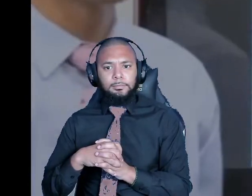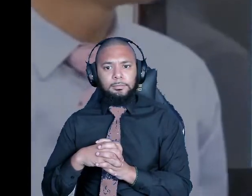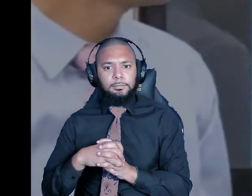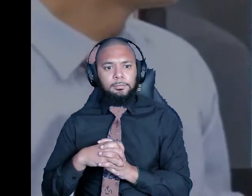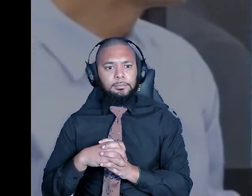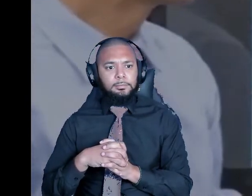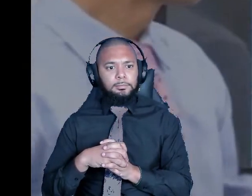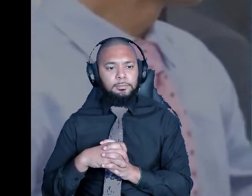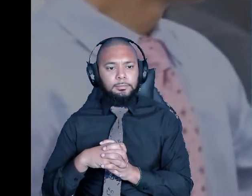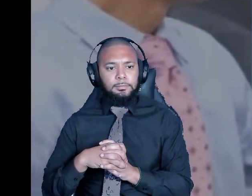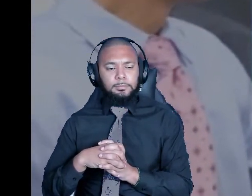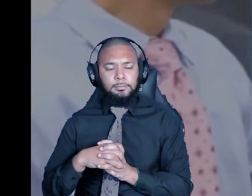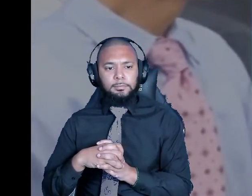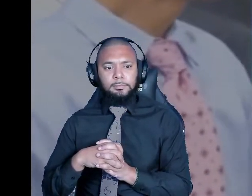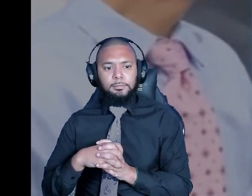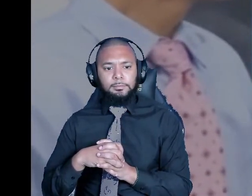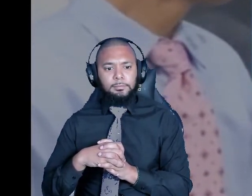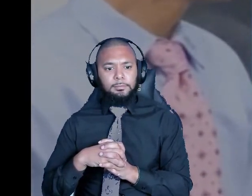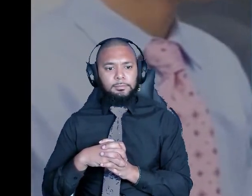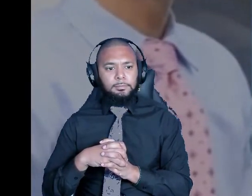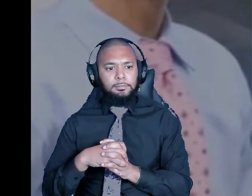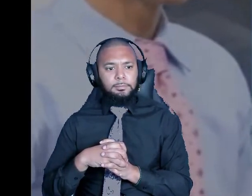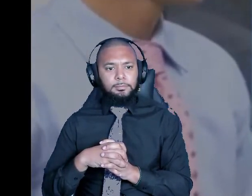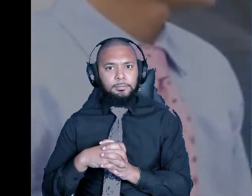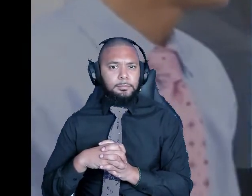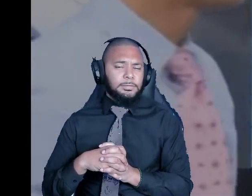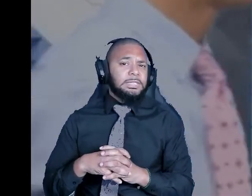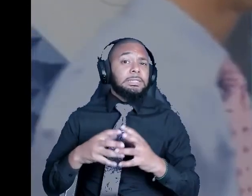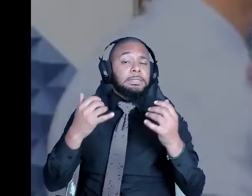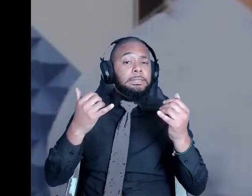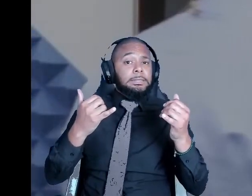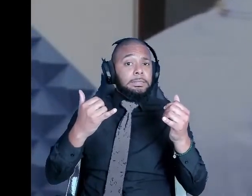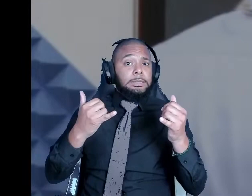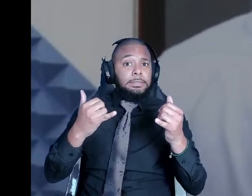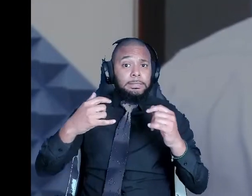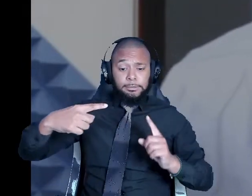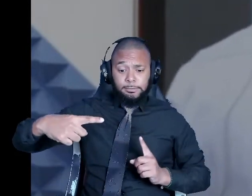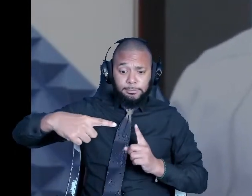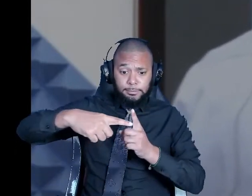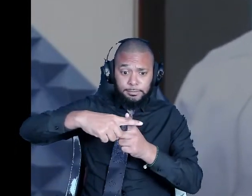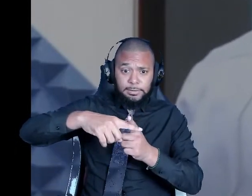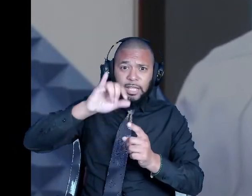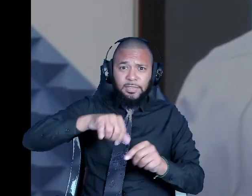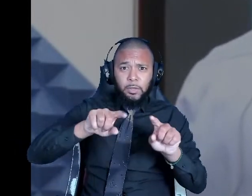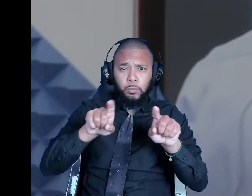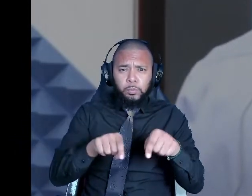Let's determine where these lines intersect.